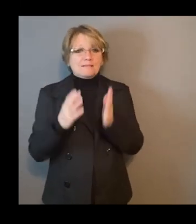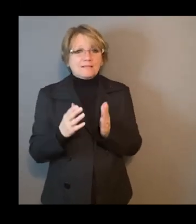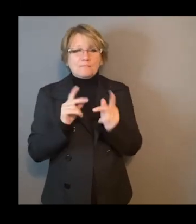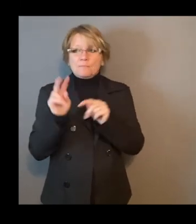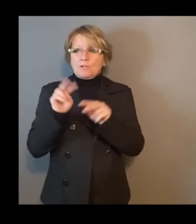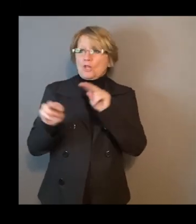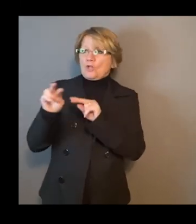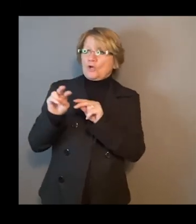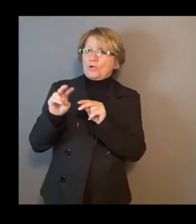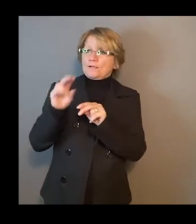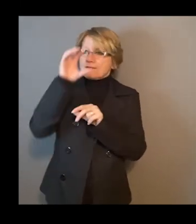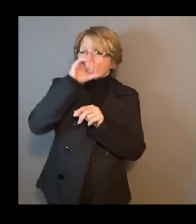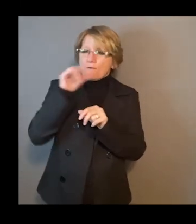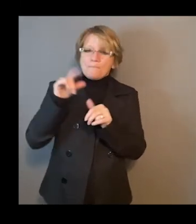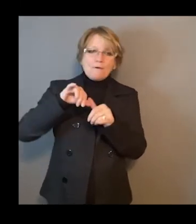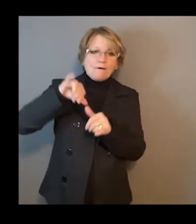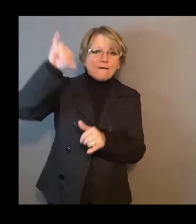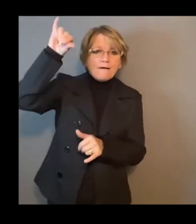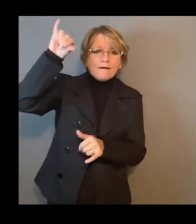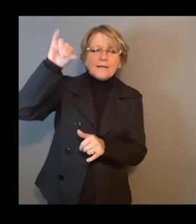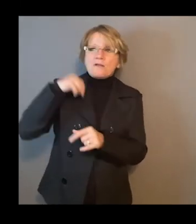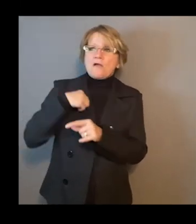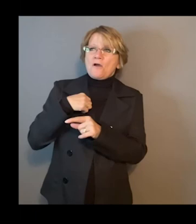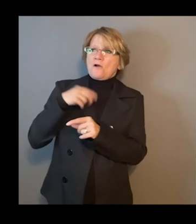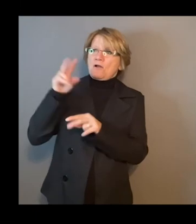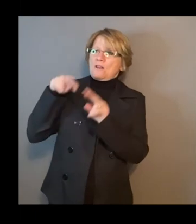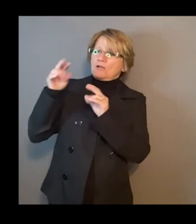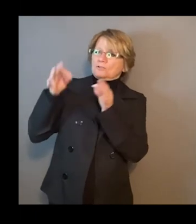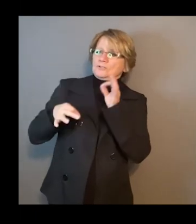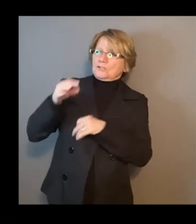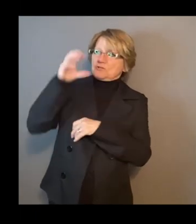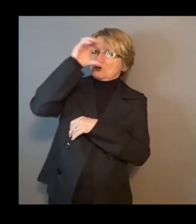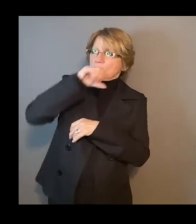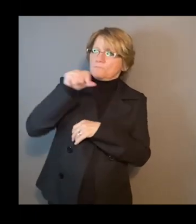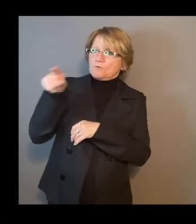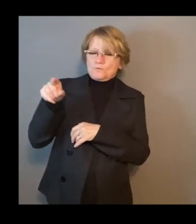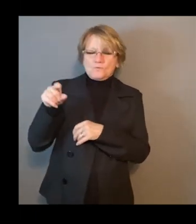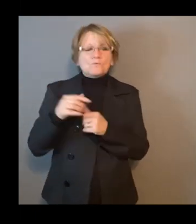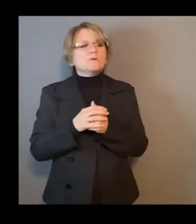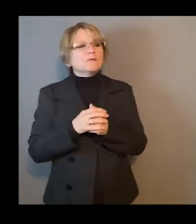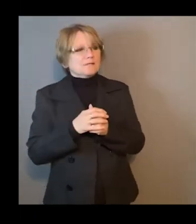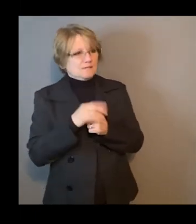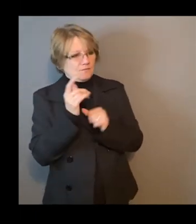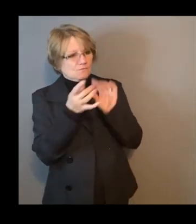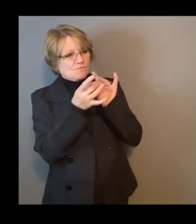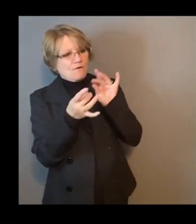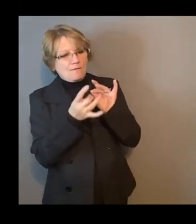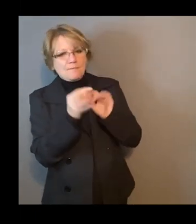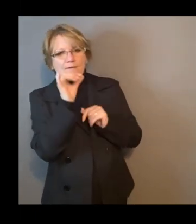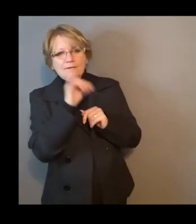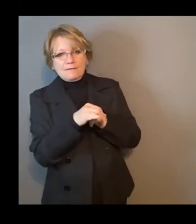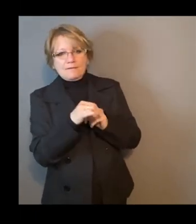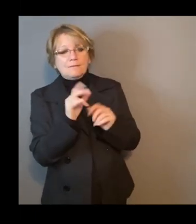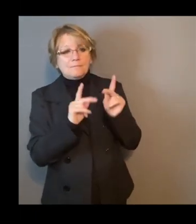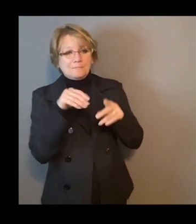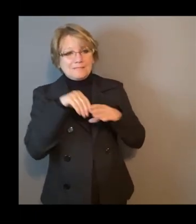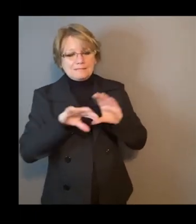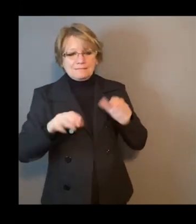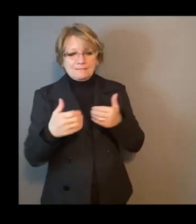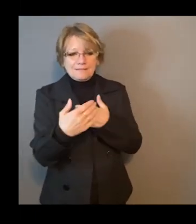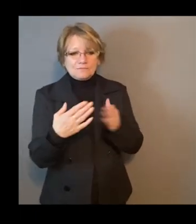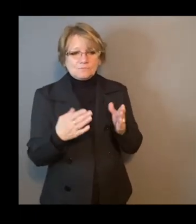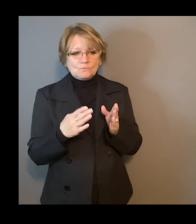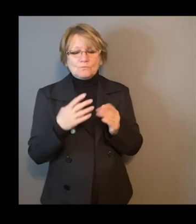there was assumptions because of your height or your athletic build and thought process. We heard that, you know, individuals that, you know, in